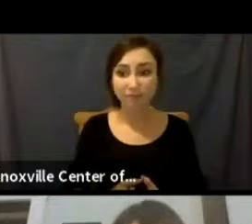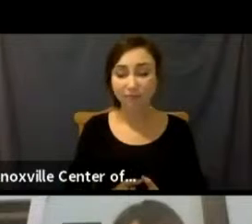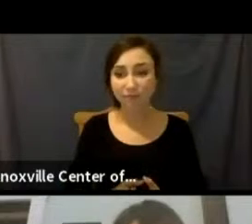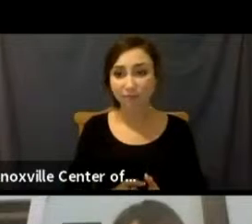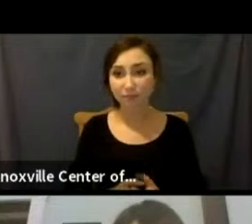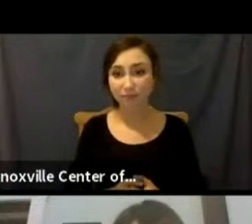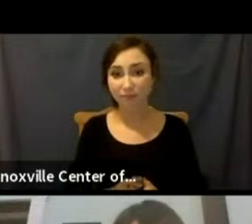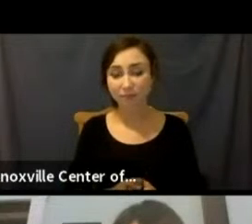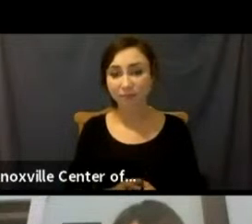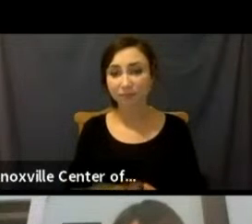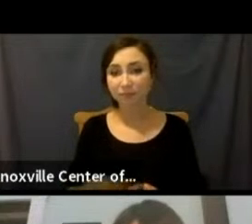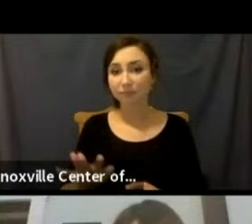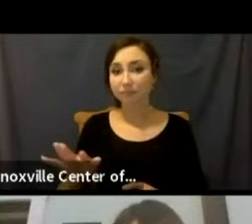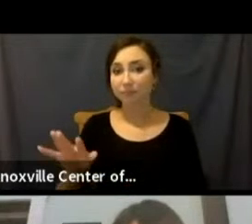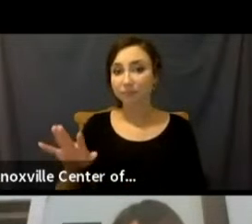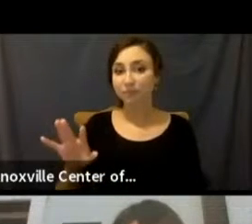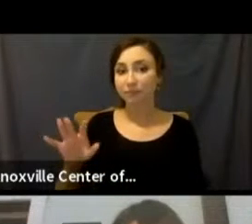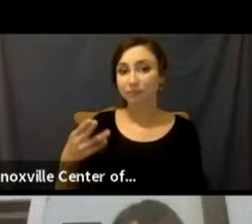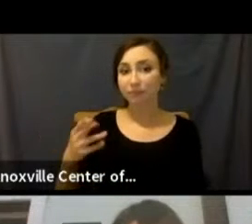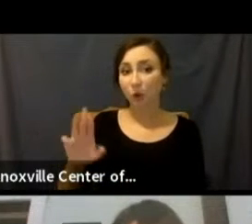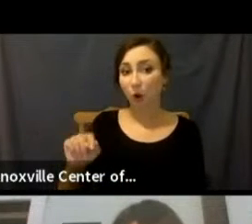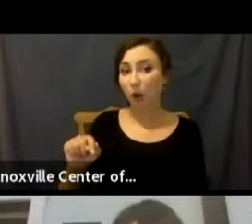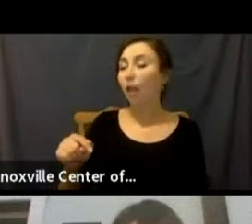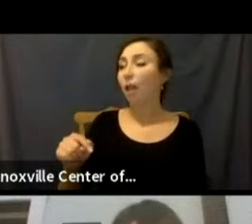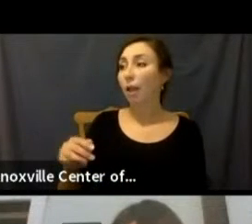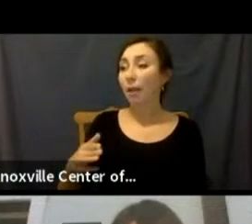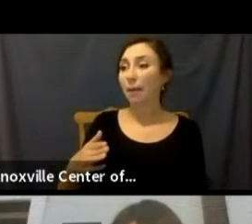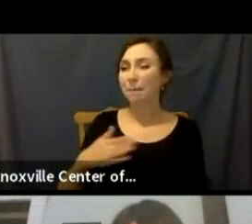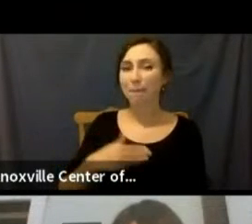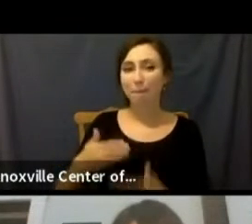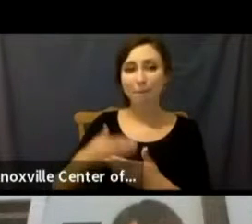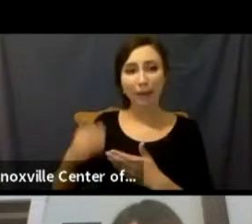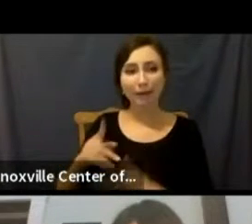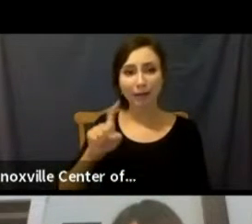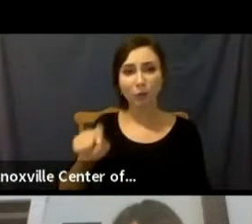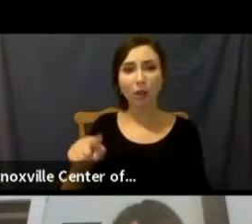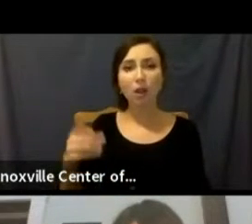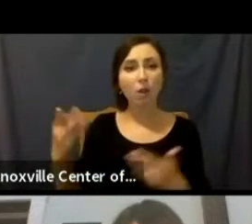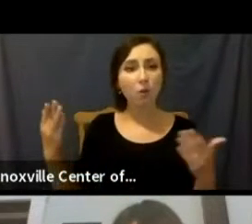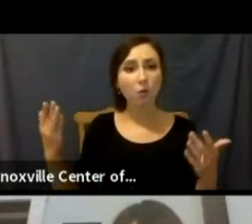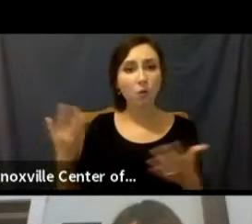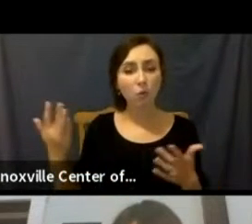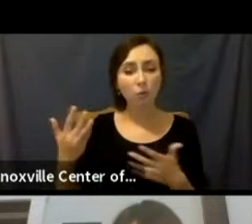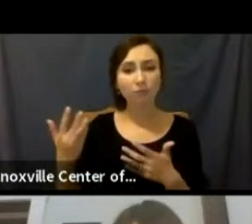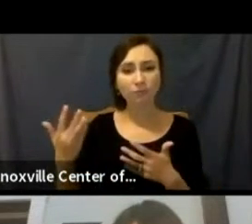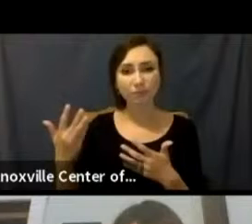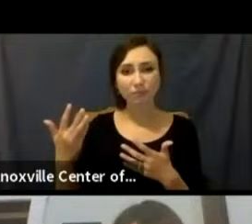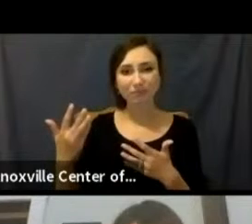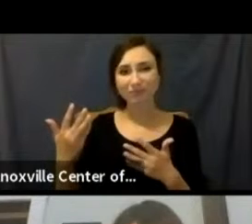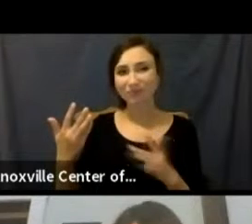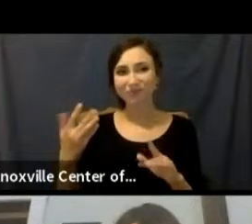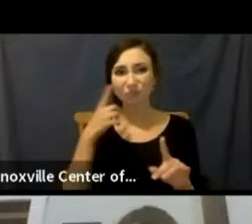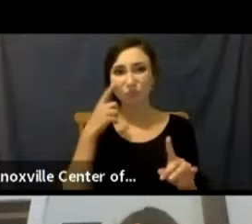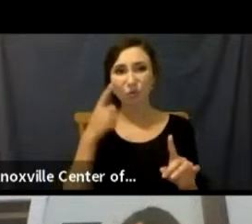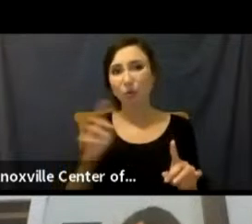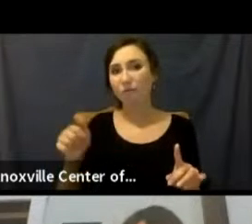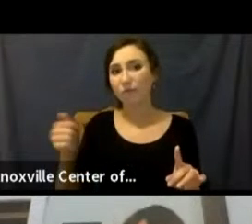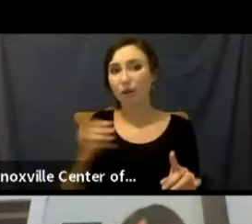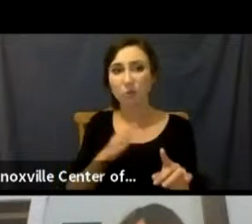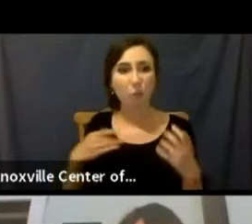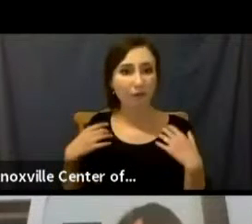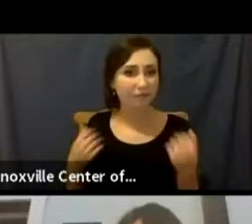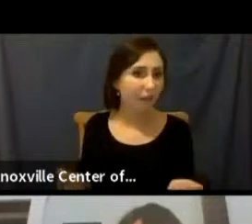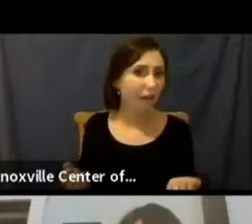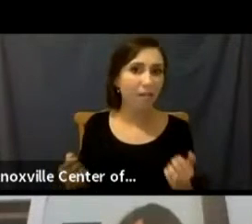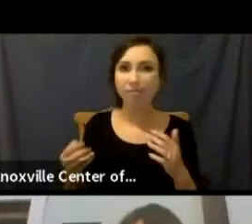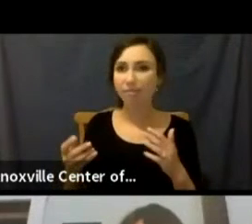Dr. Buchanan, I'm glad you mentioned that, because that was going to be my question, is what is the precedent here? Have other boards of health in our state, across the